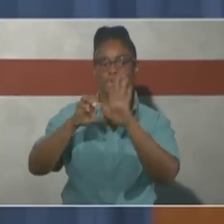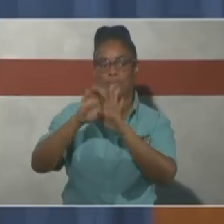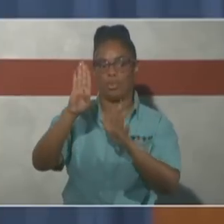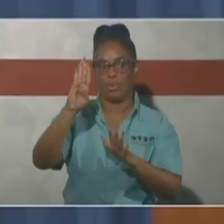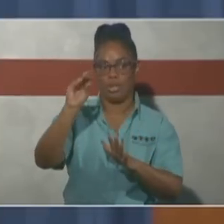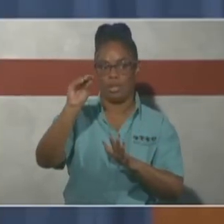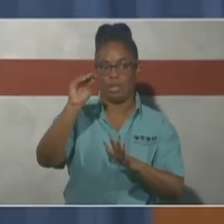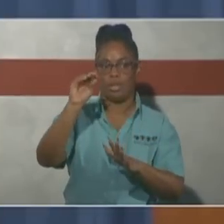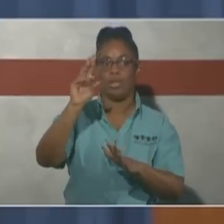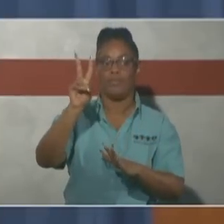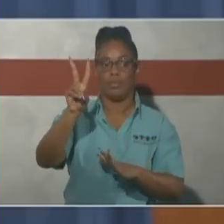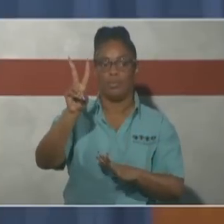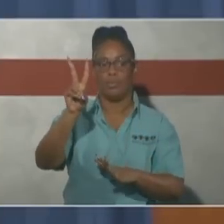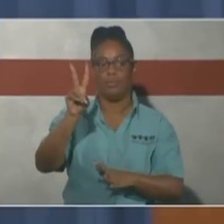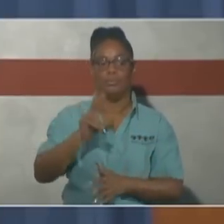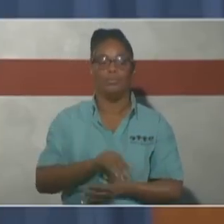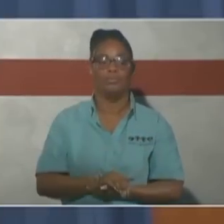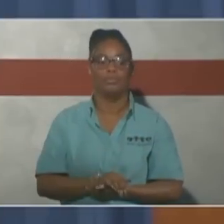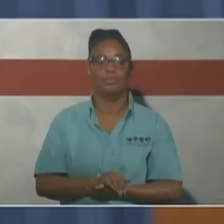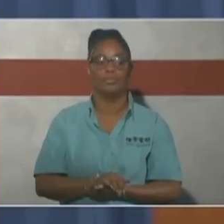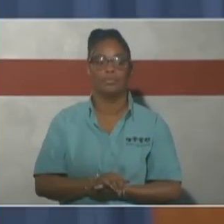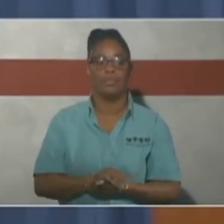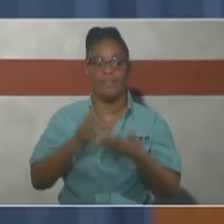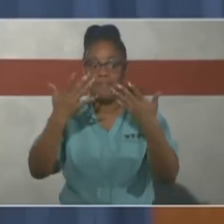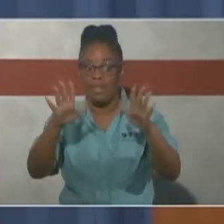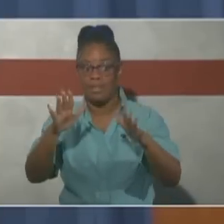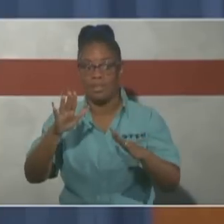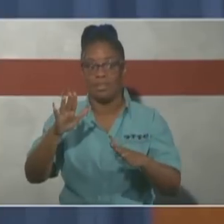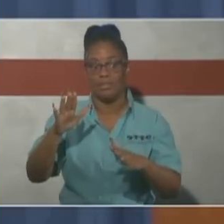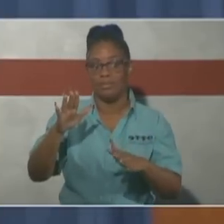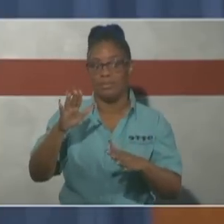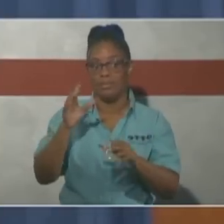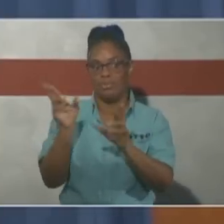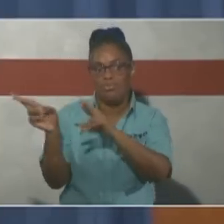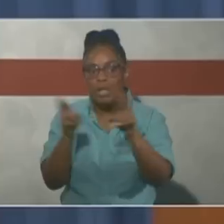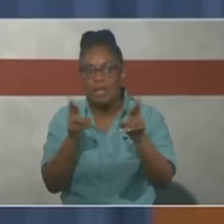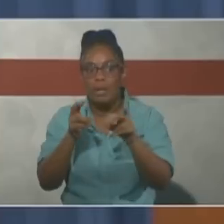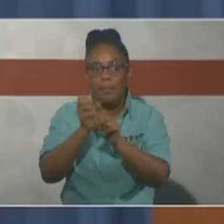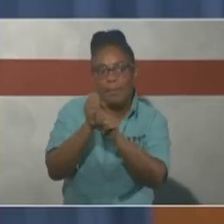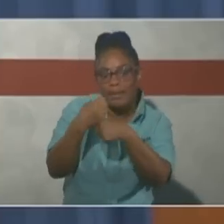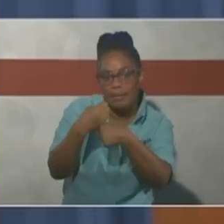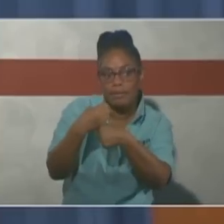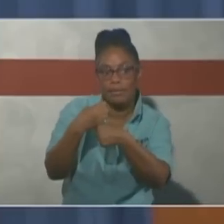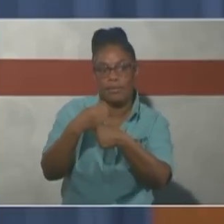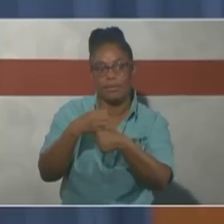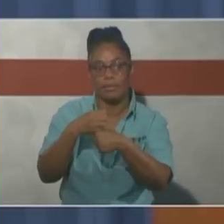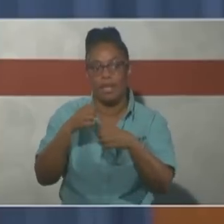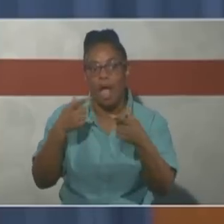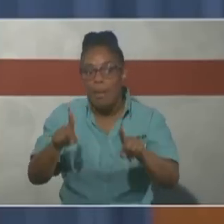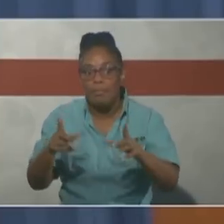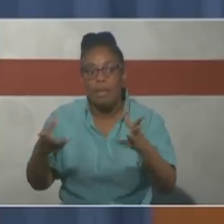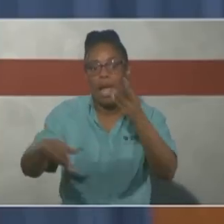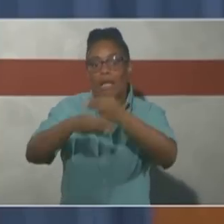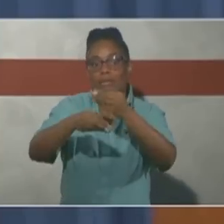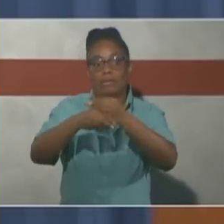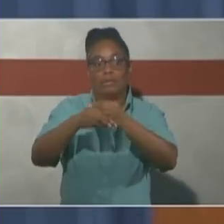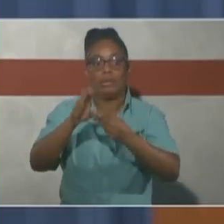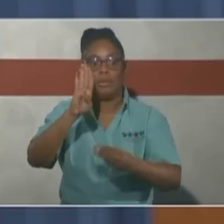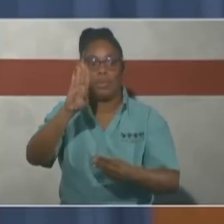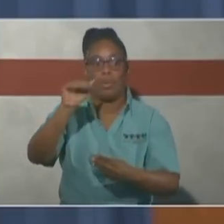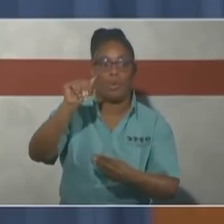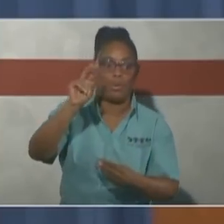immunity conferred by previous vaccines, they thought, let us update the vaccine. And Pfizer, I think Pfizer and Moderna did